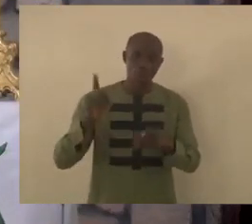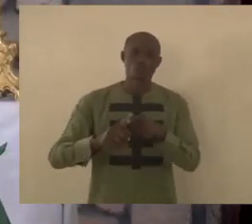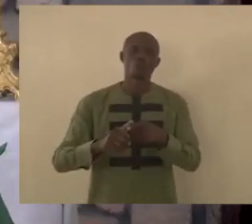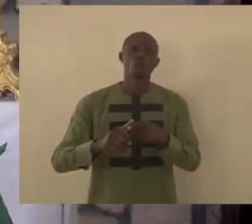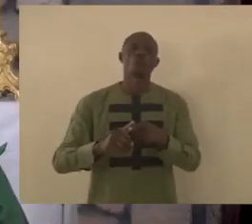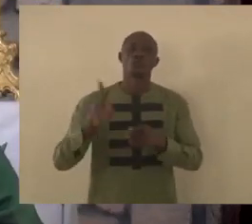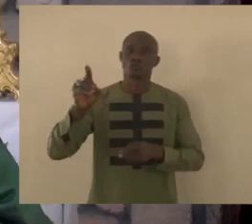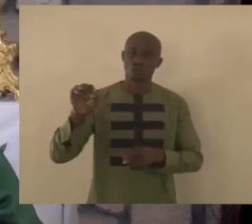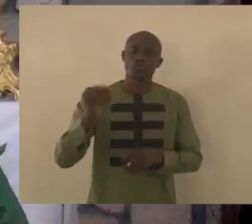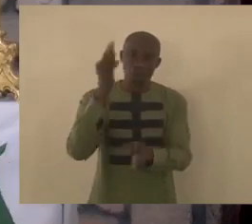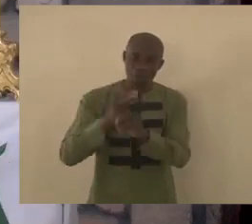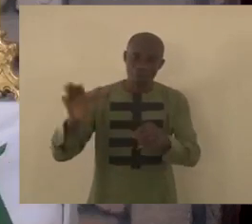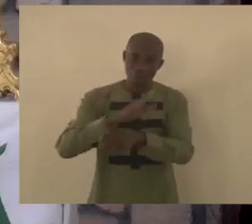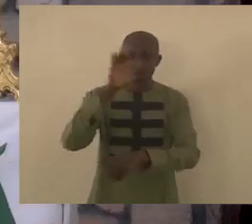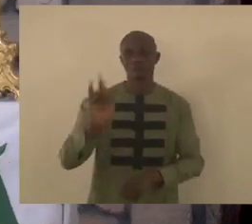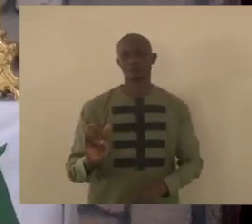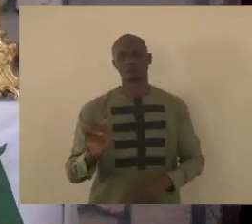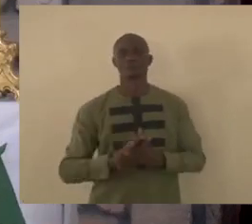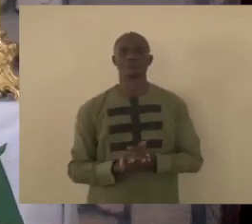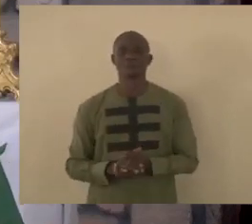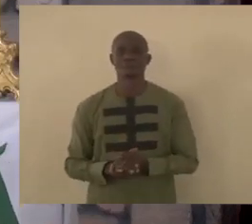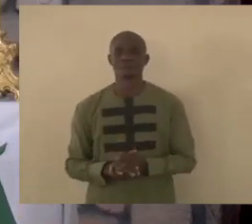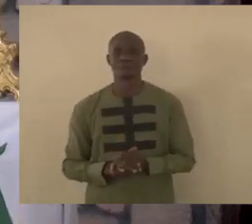to discharge them faithfully.